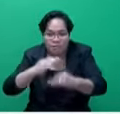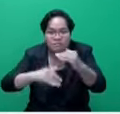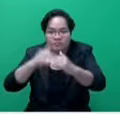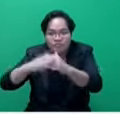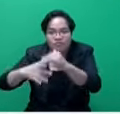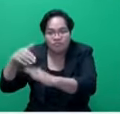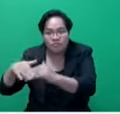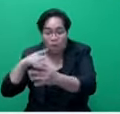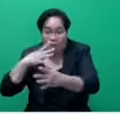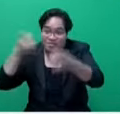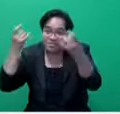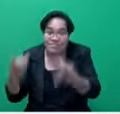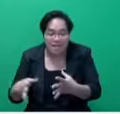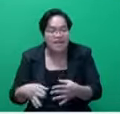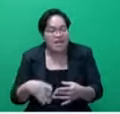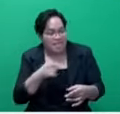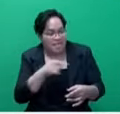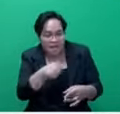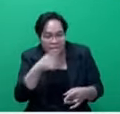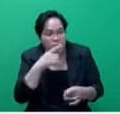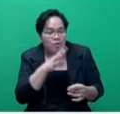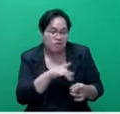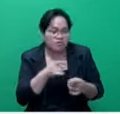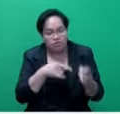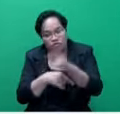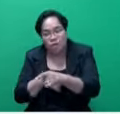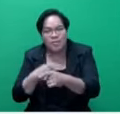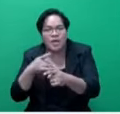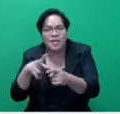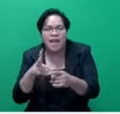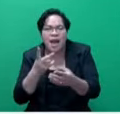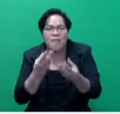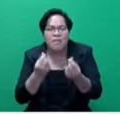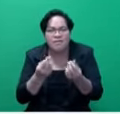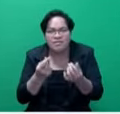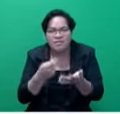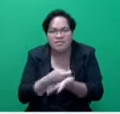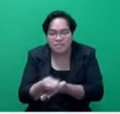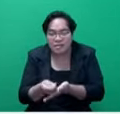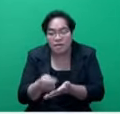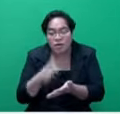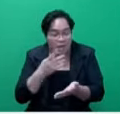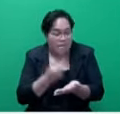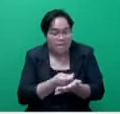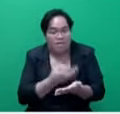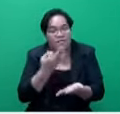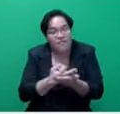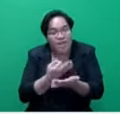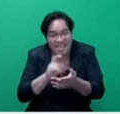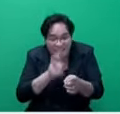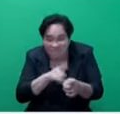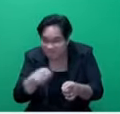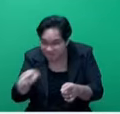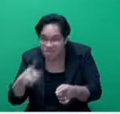settlers receive at the end of these developments have a commercial value that will assist them in securing funding not only